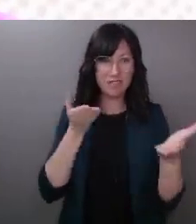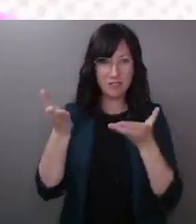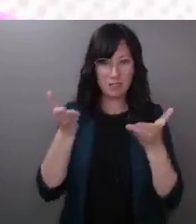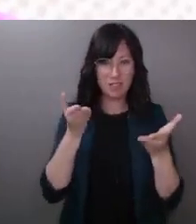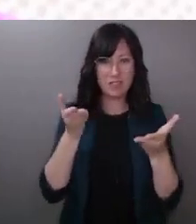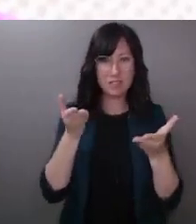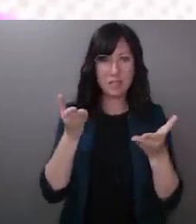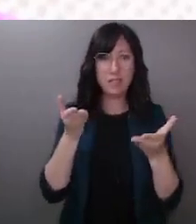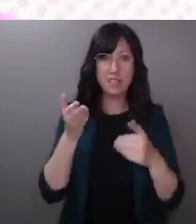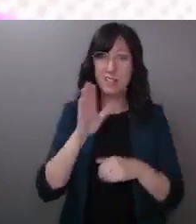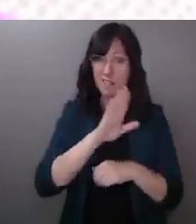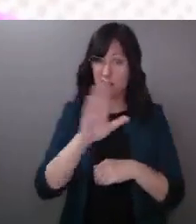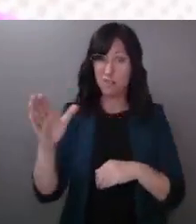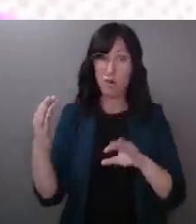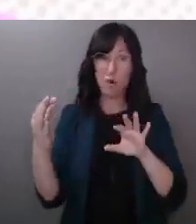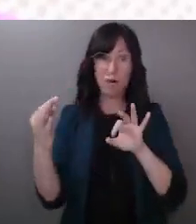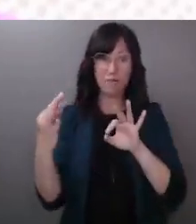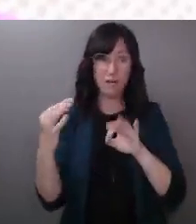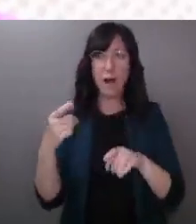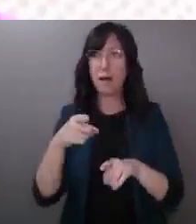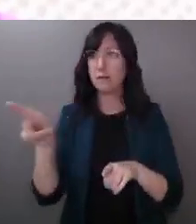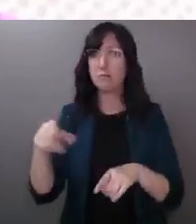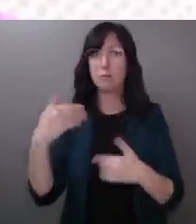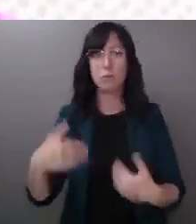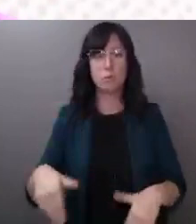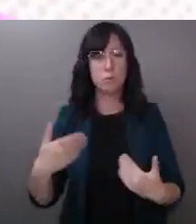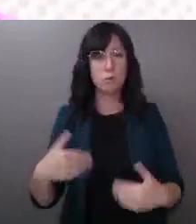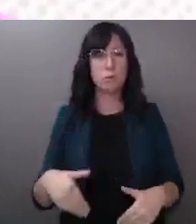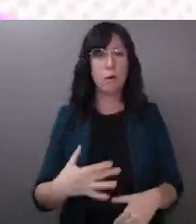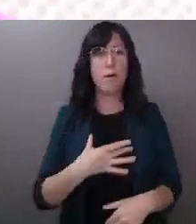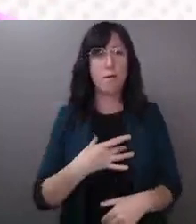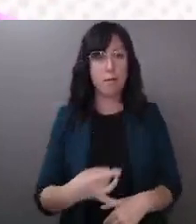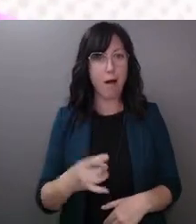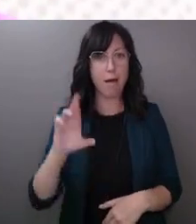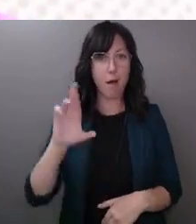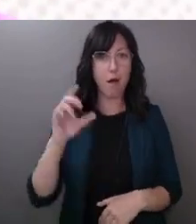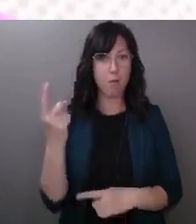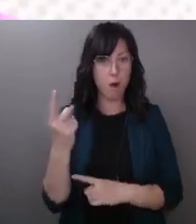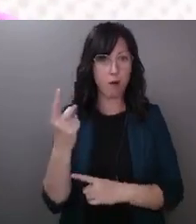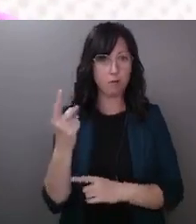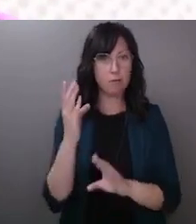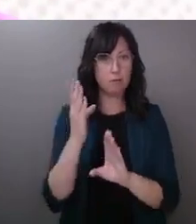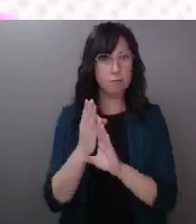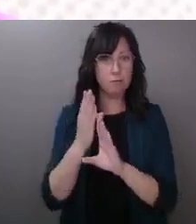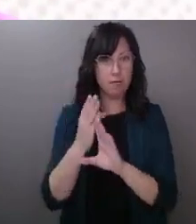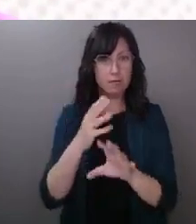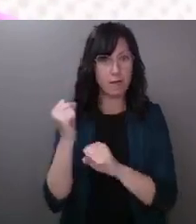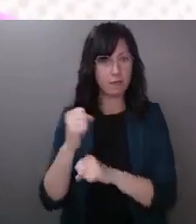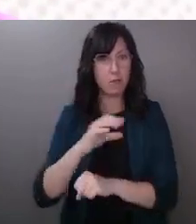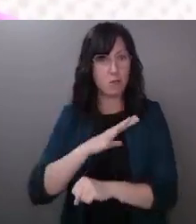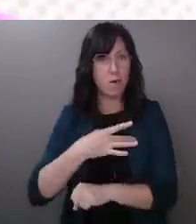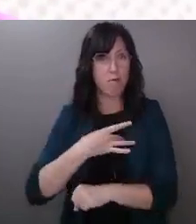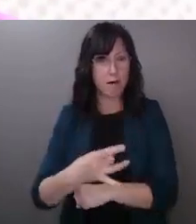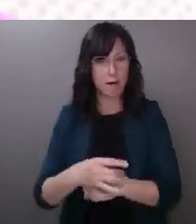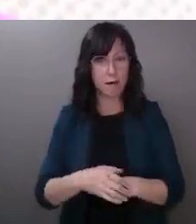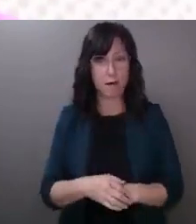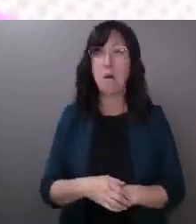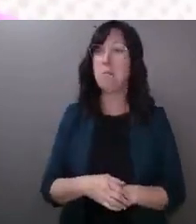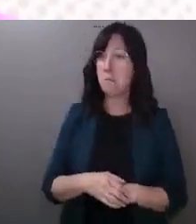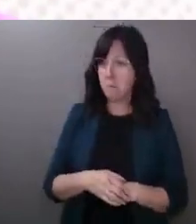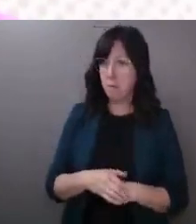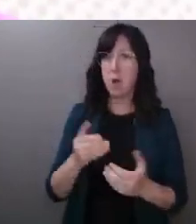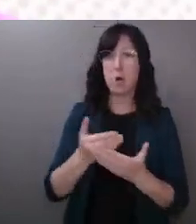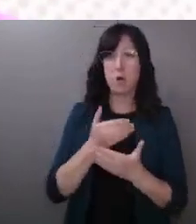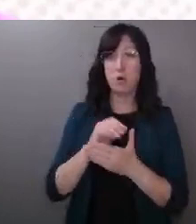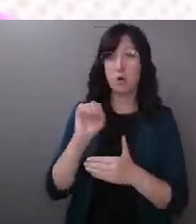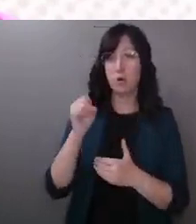many customers about how much they liked the Aron Express. The Shuttle Express, a new